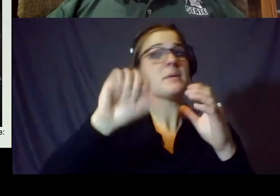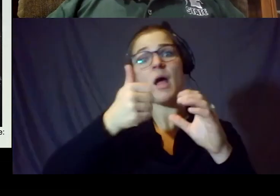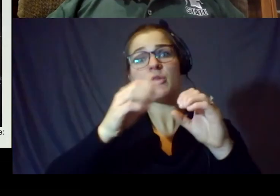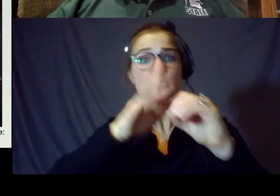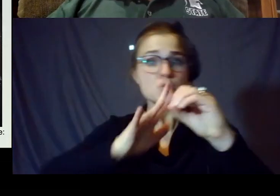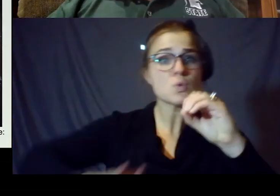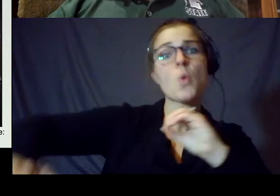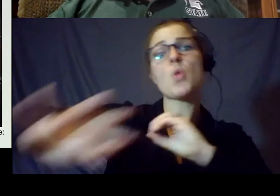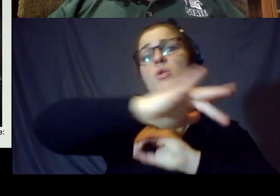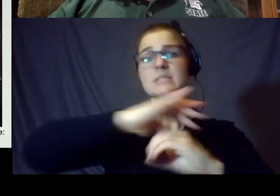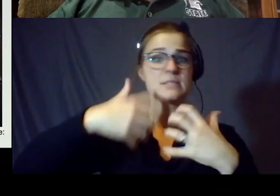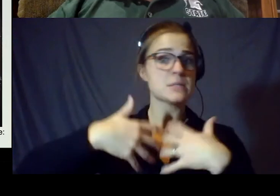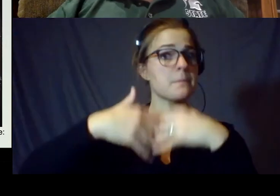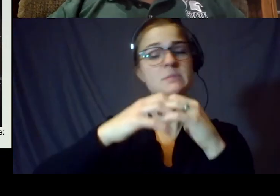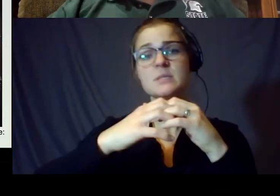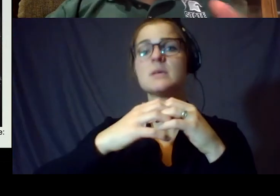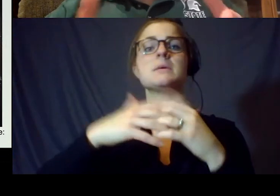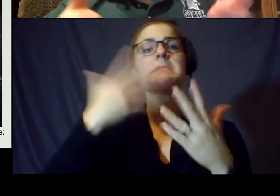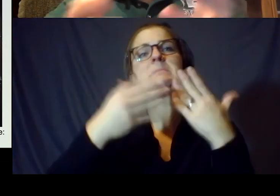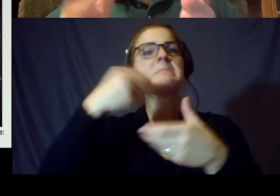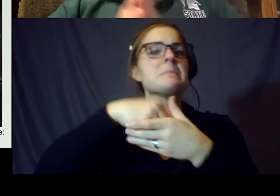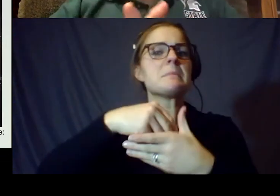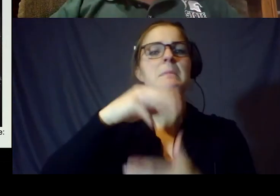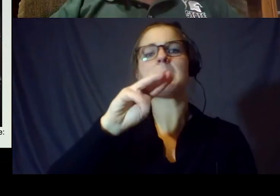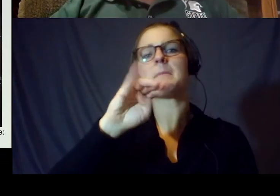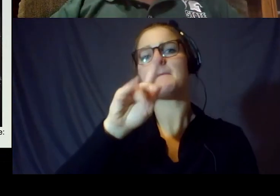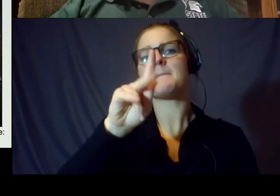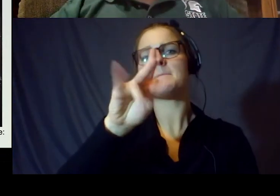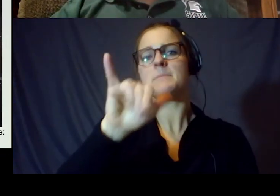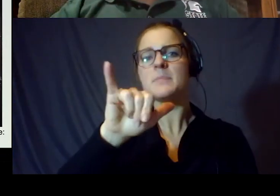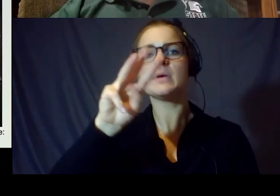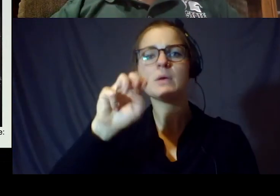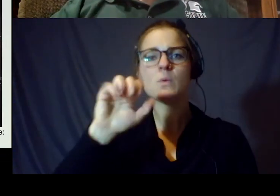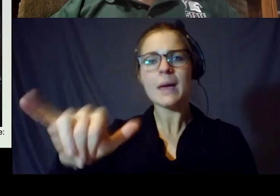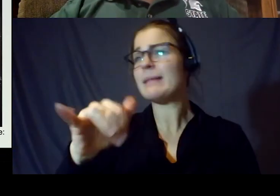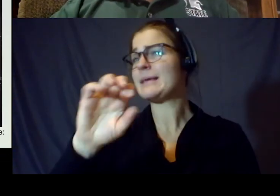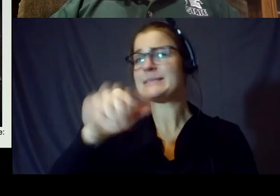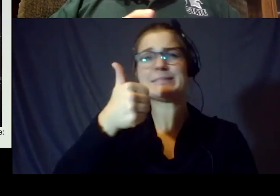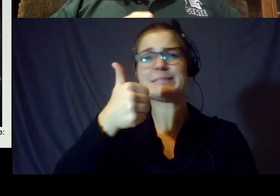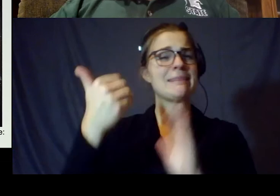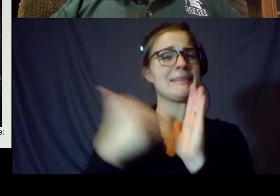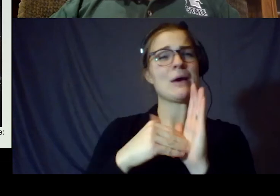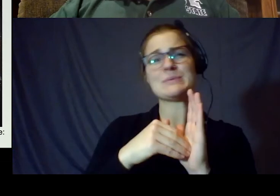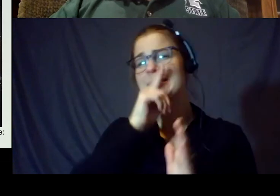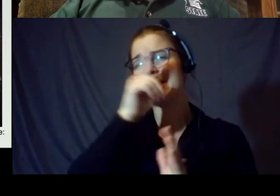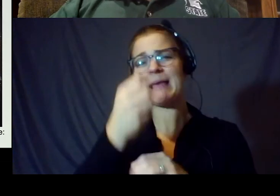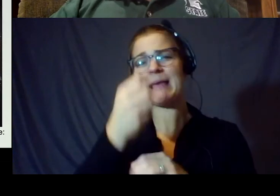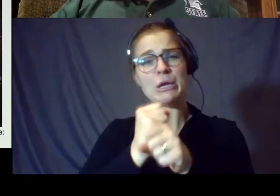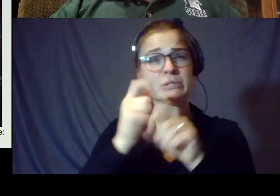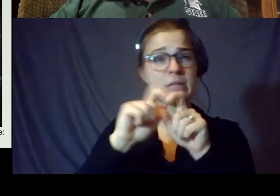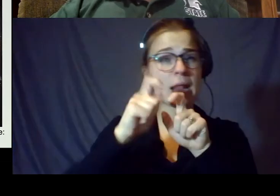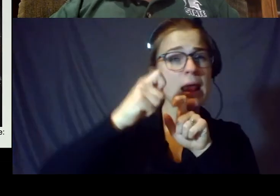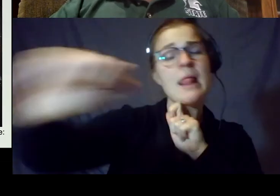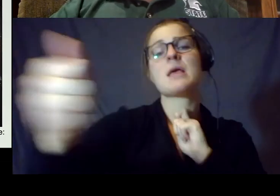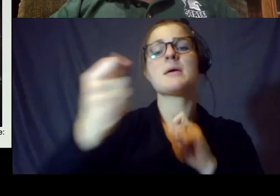formation, located somewhere within the Milky Way, something like 10,000 light years in our galaxy. But in the 1860s,